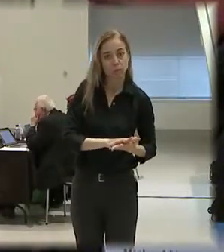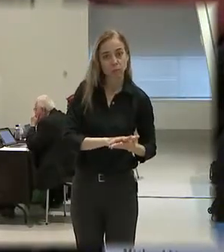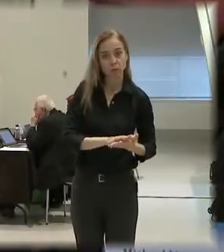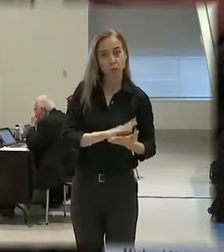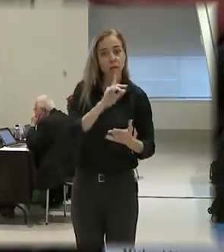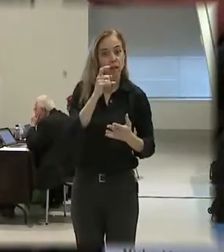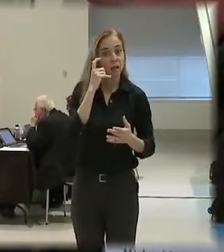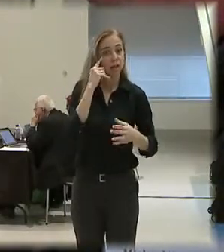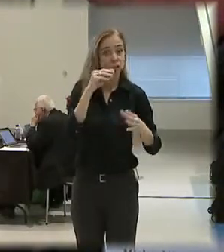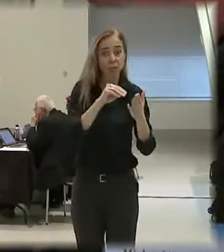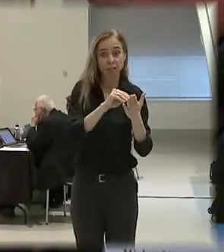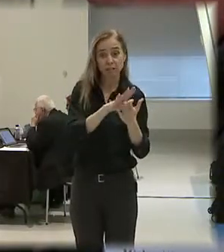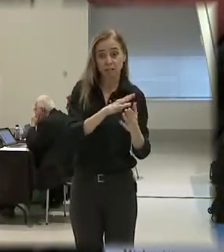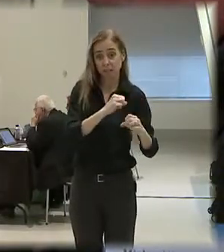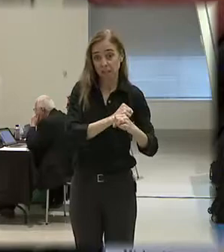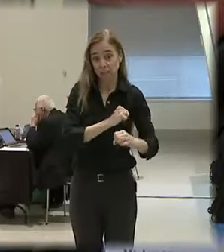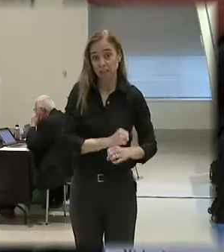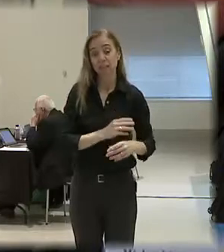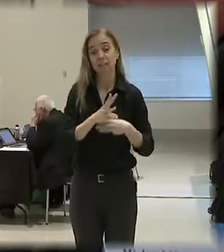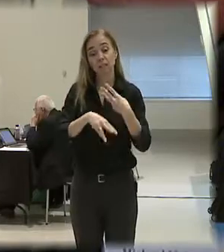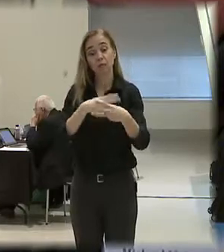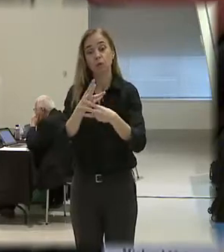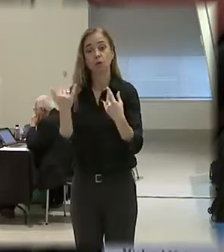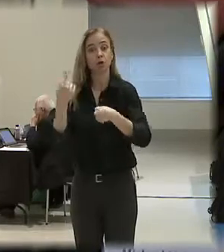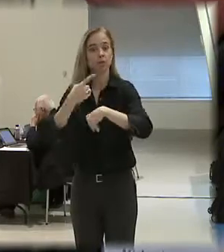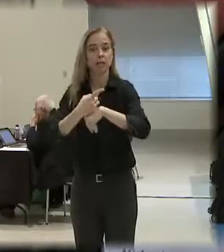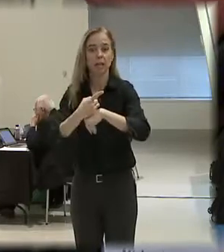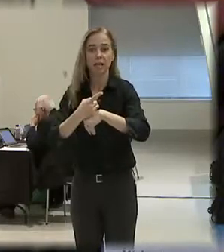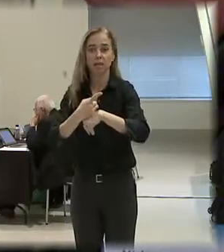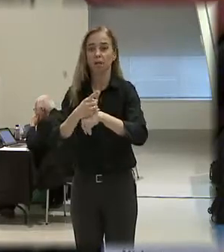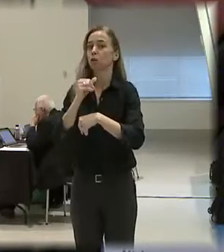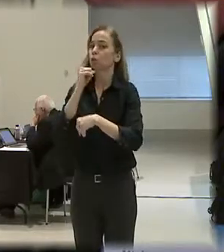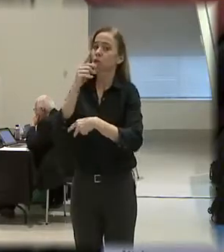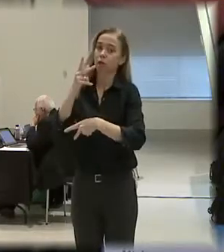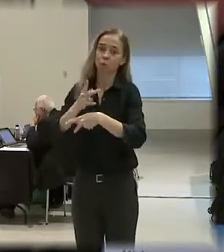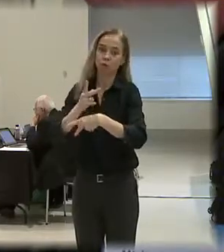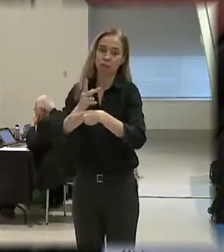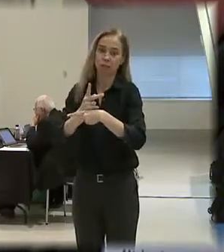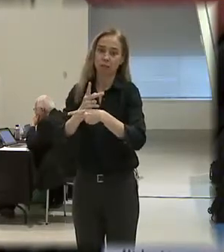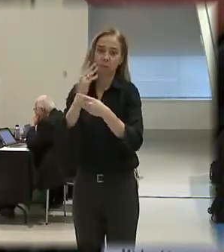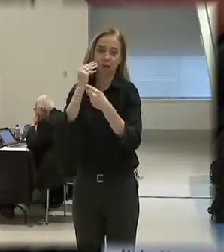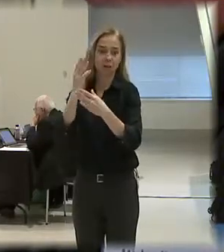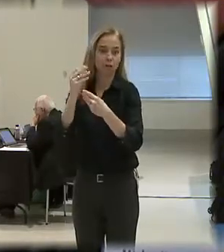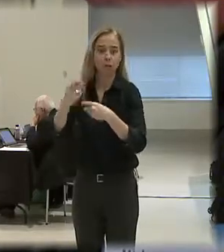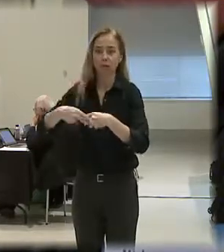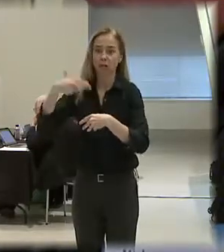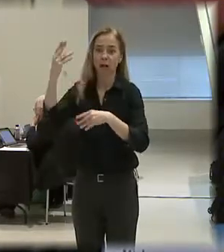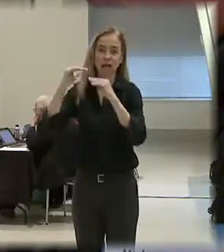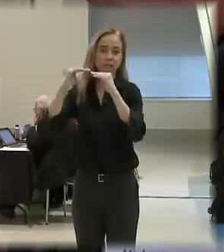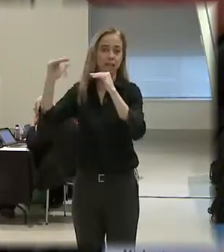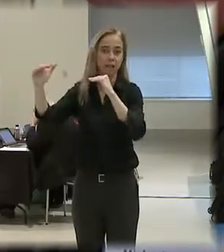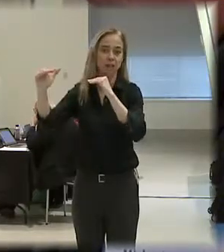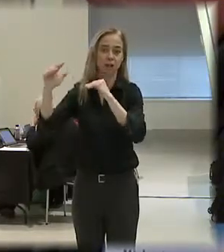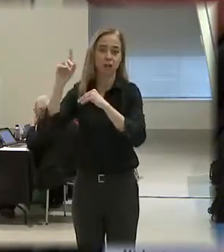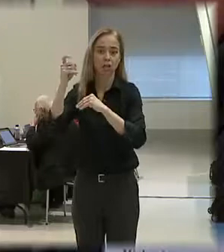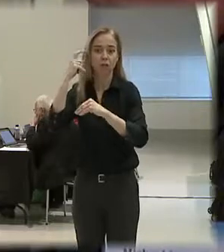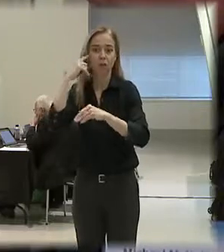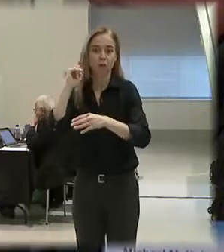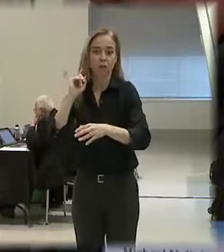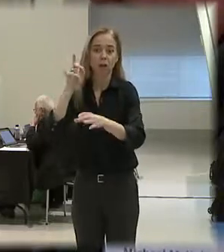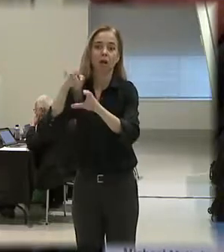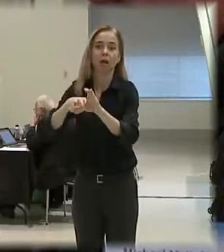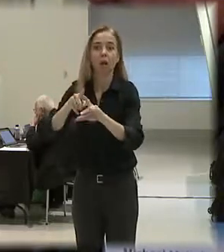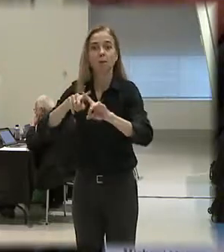statistics. In a world we live in today, we don't keep information on this highest level of government intrusion. And I think it's a